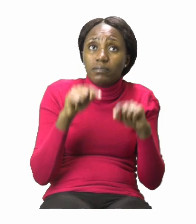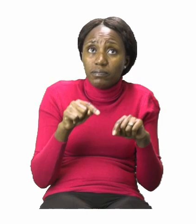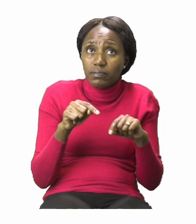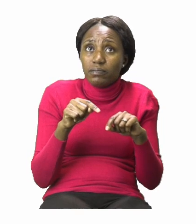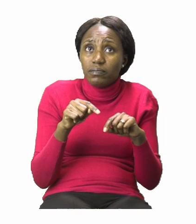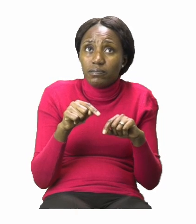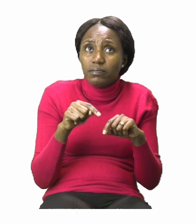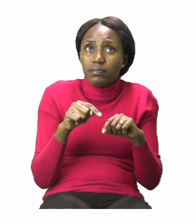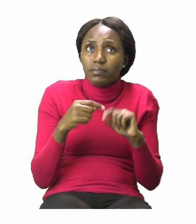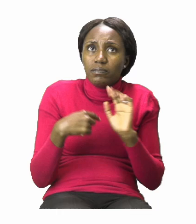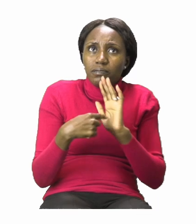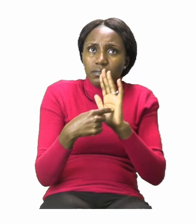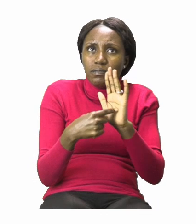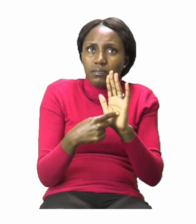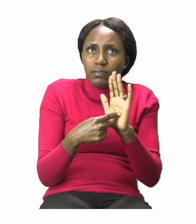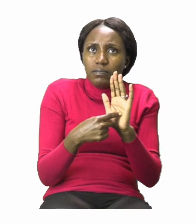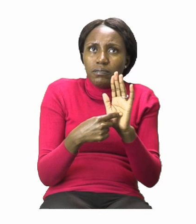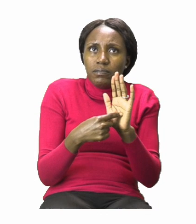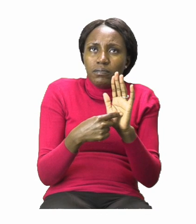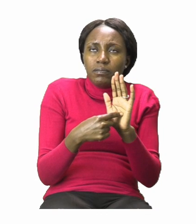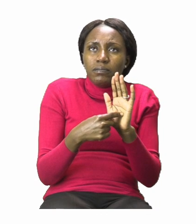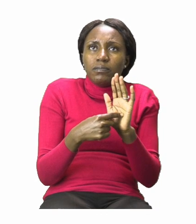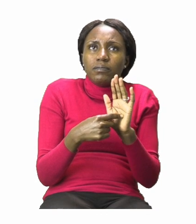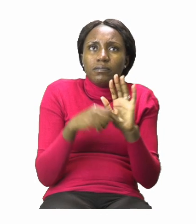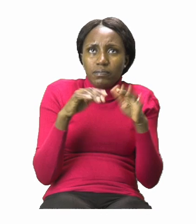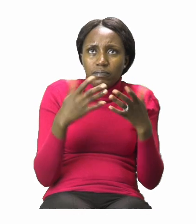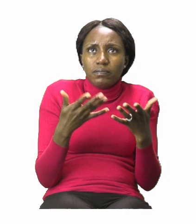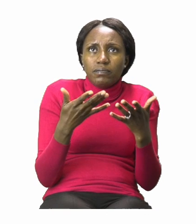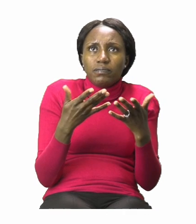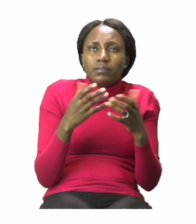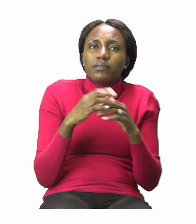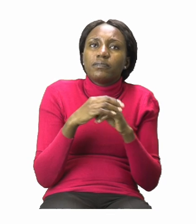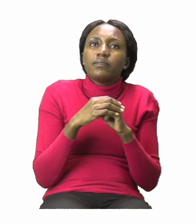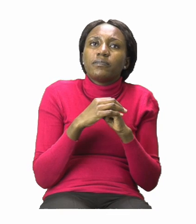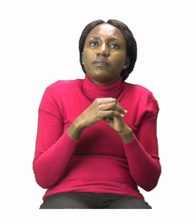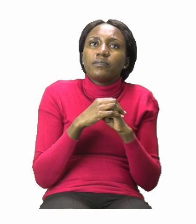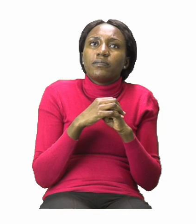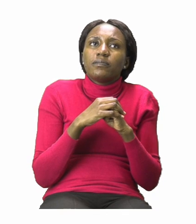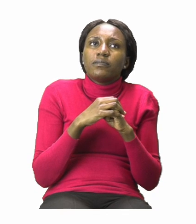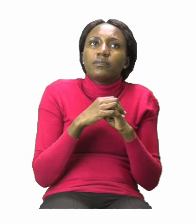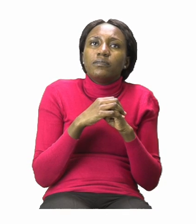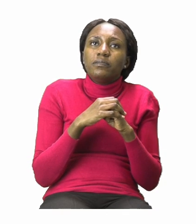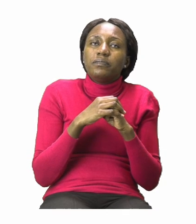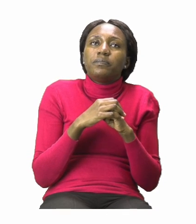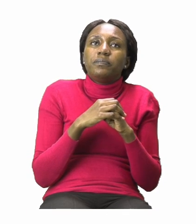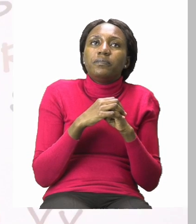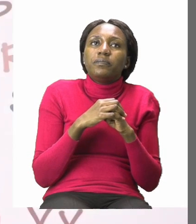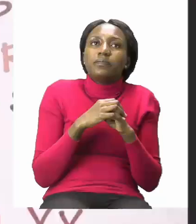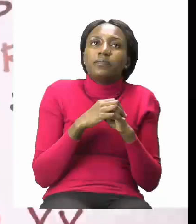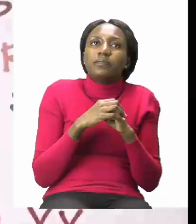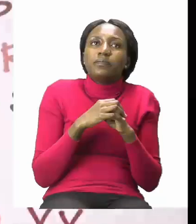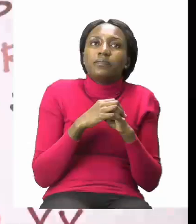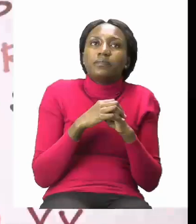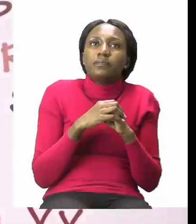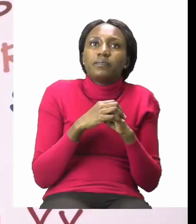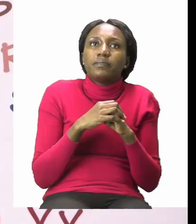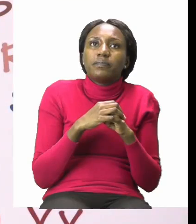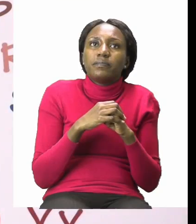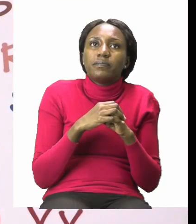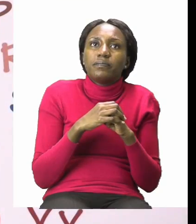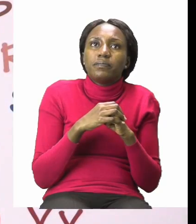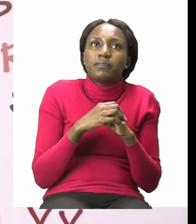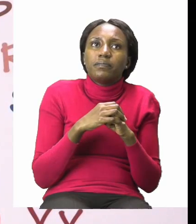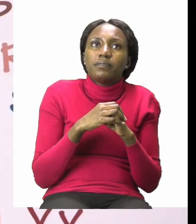to show you what each of the words mean according to the pictures. So let's take a look at the board.